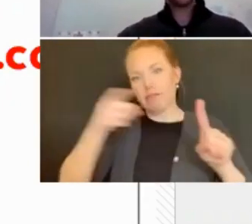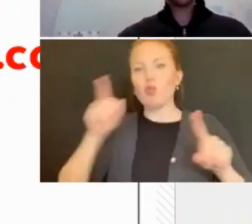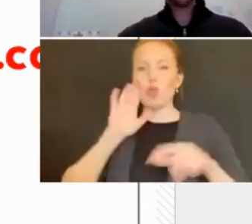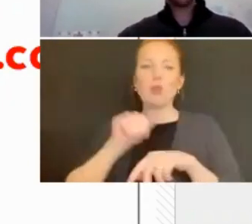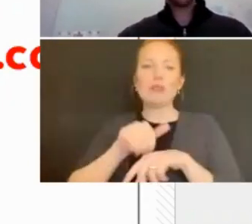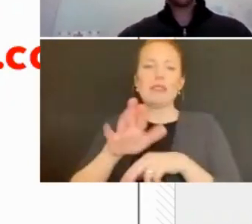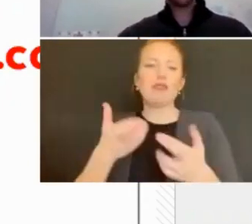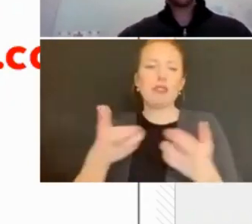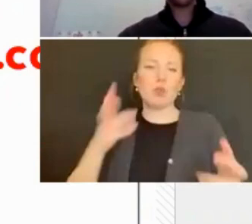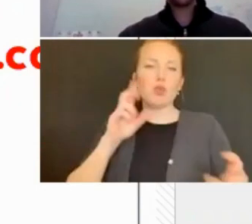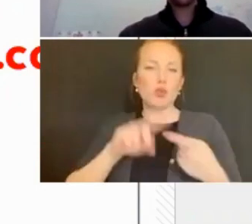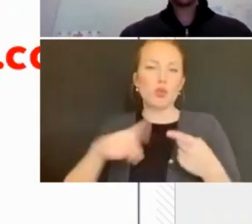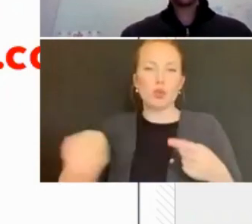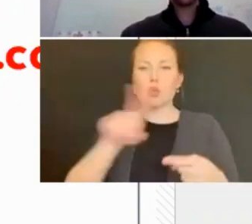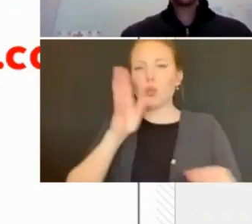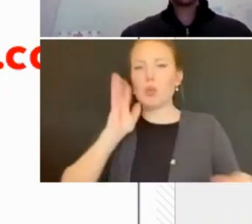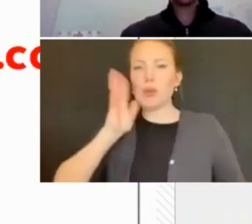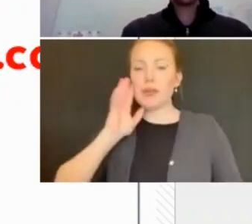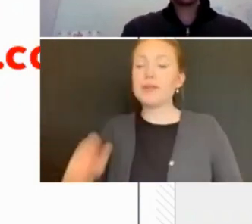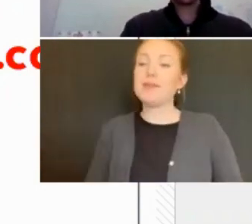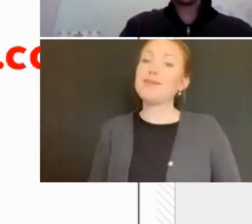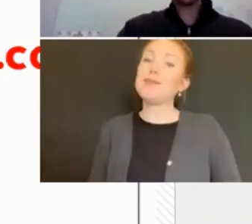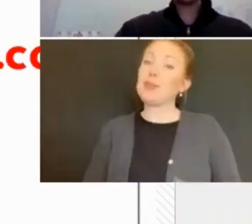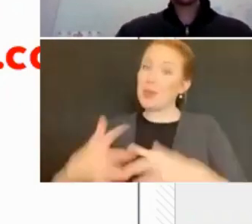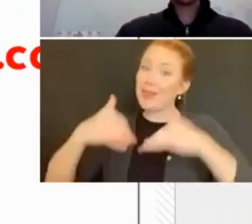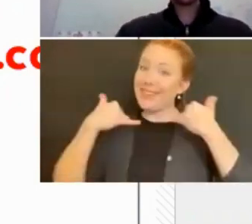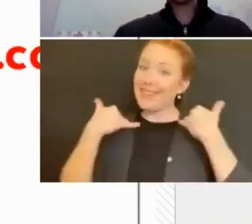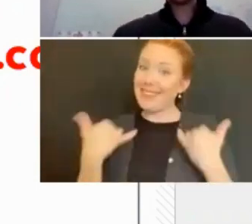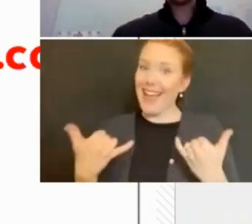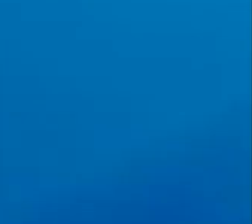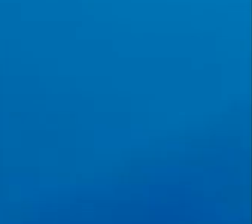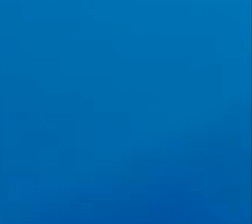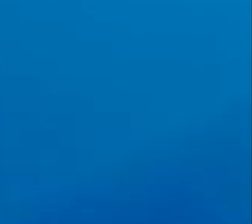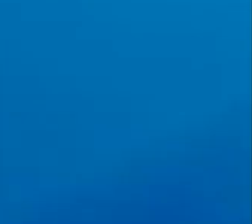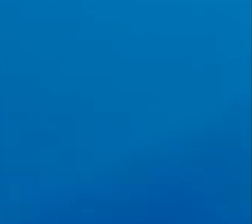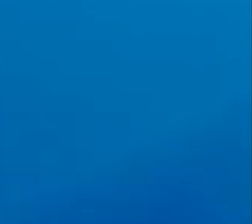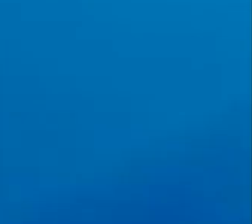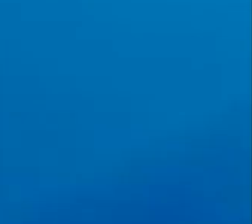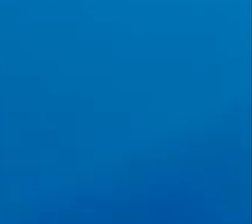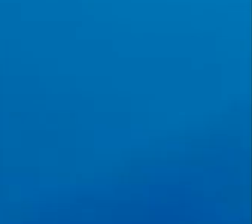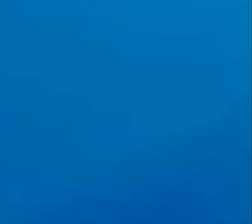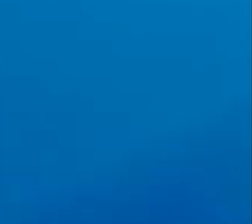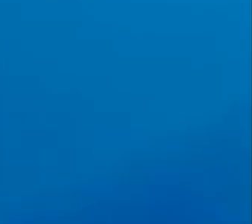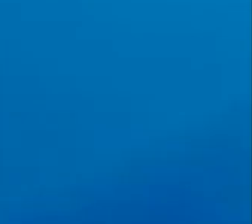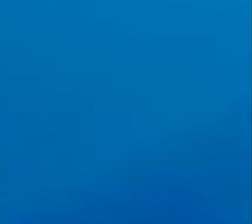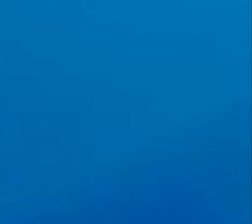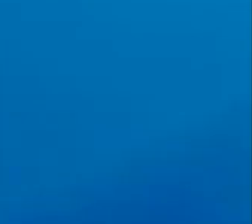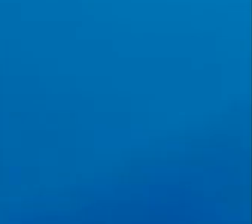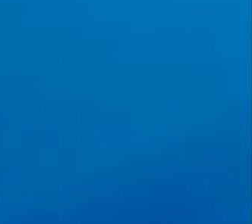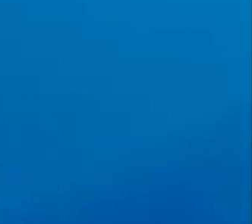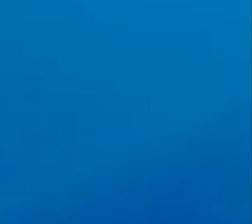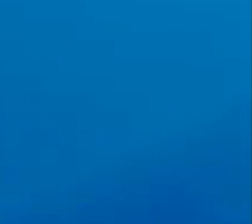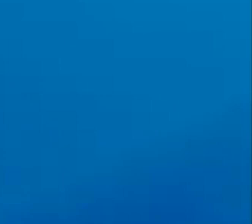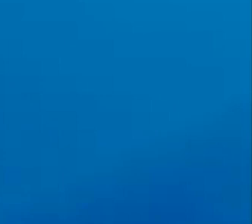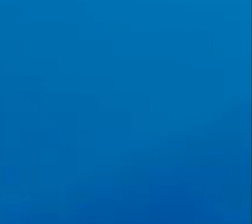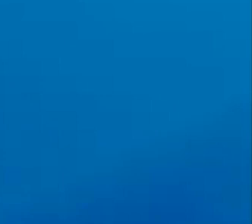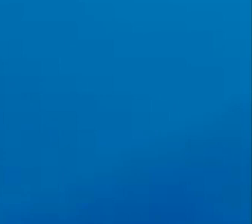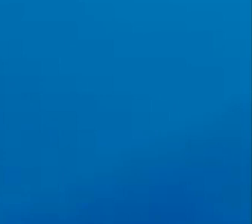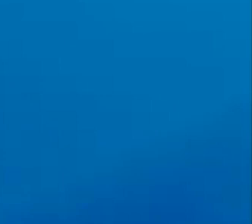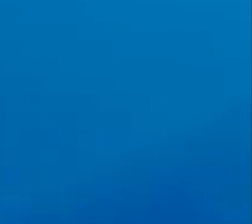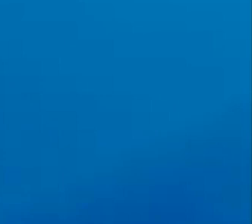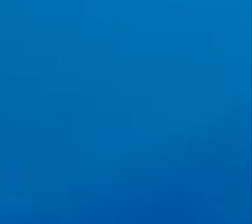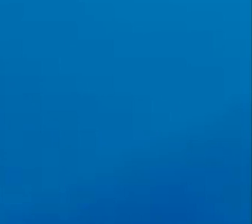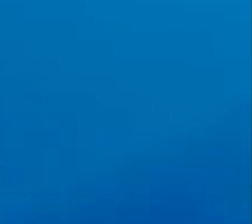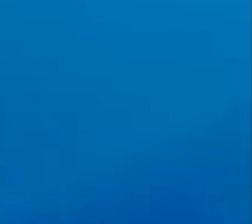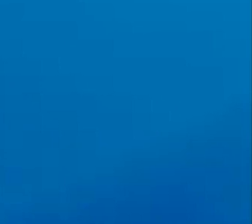okay? So what I'm gonna do now is I'm gonna pop out of here and I'm going to bring in our special guests. I'm